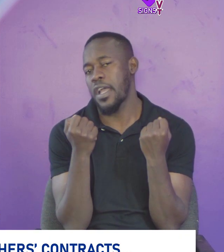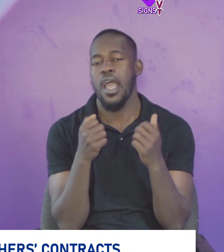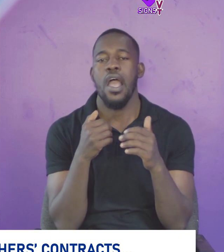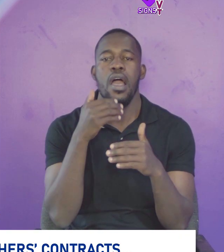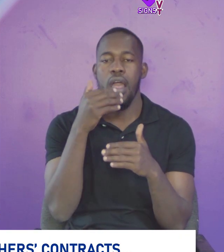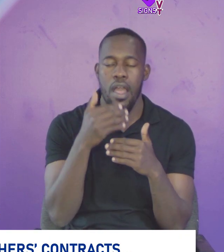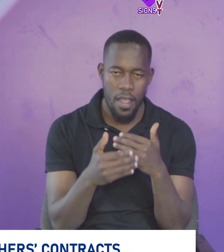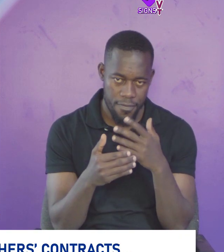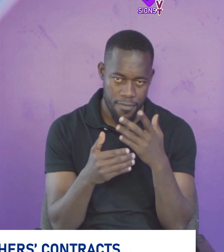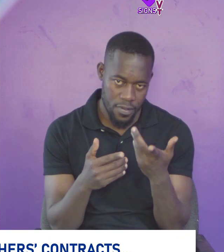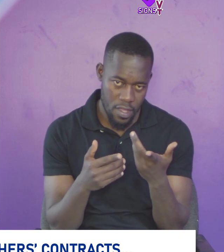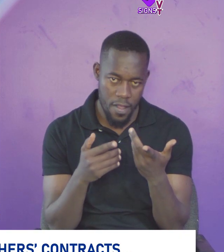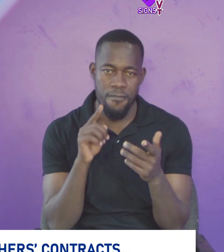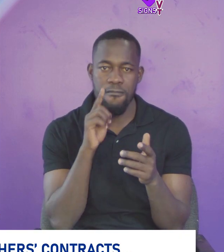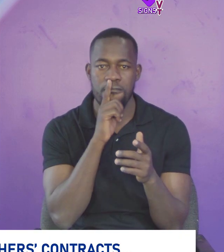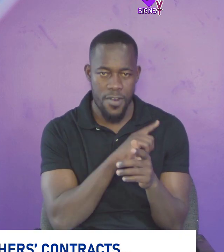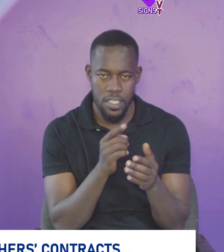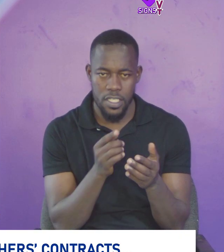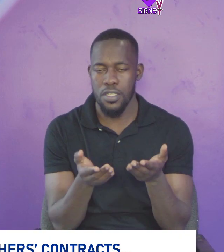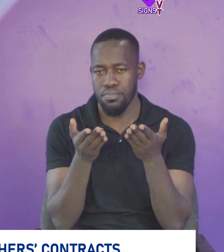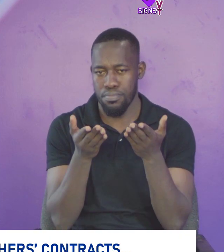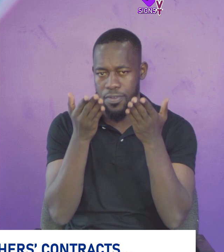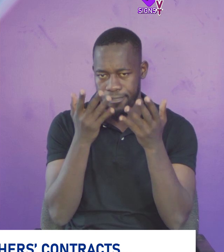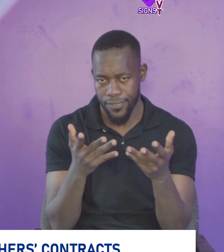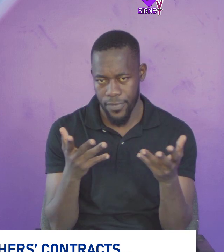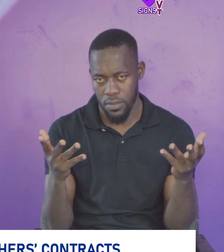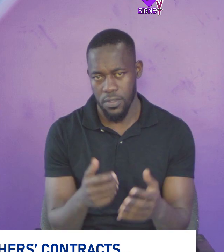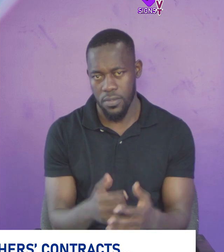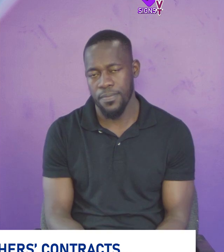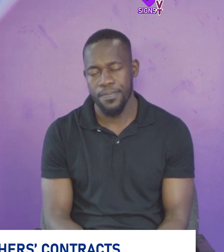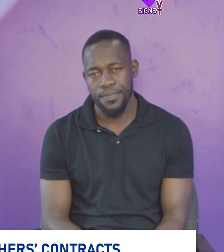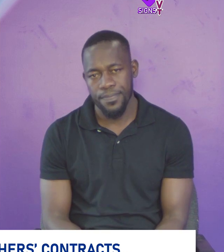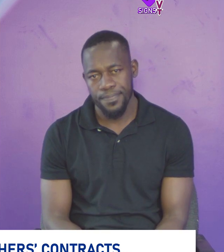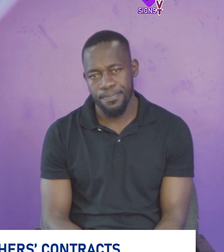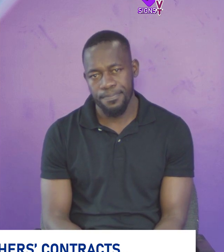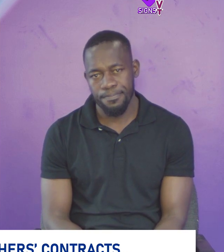fiscal adjustments are completed.